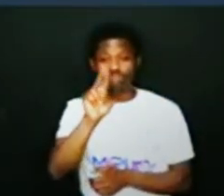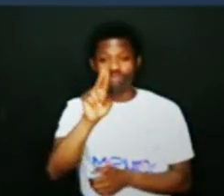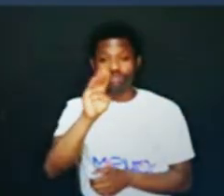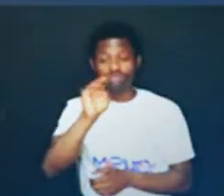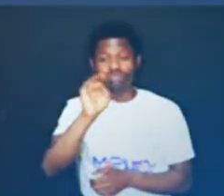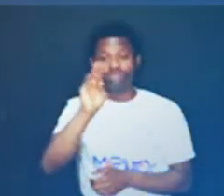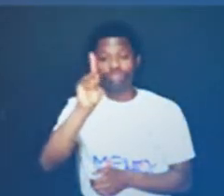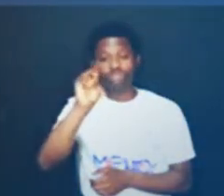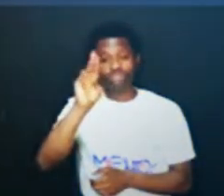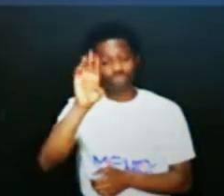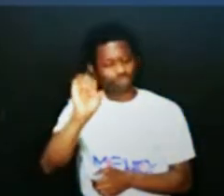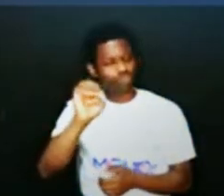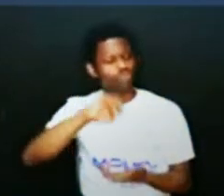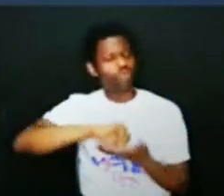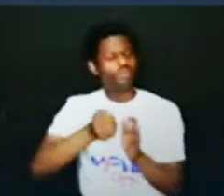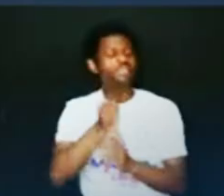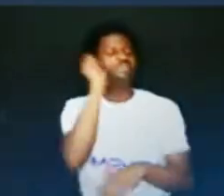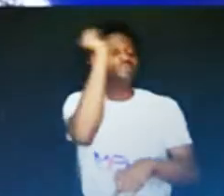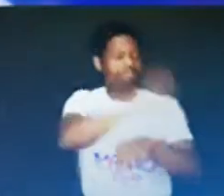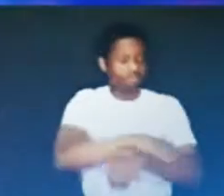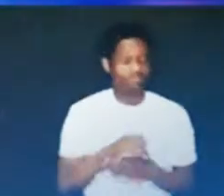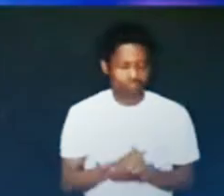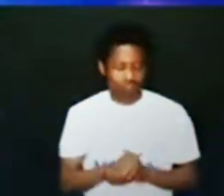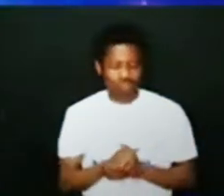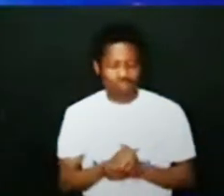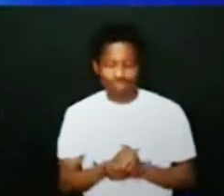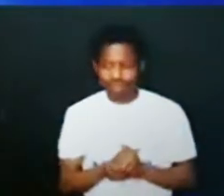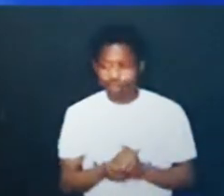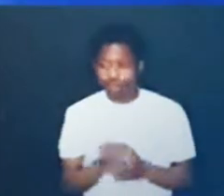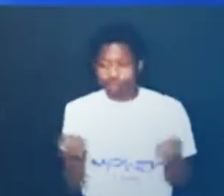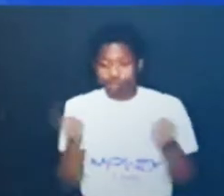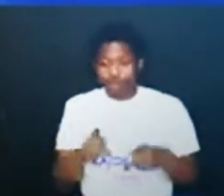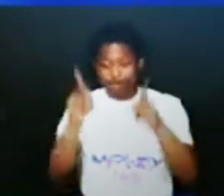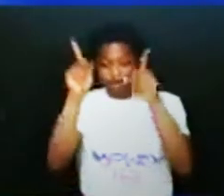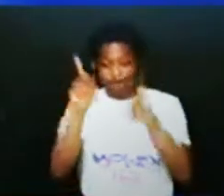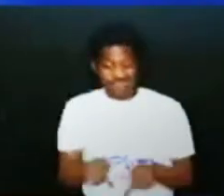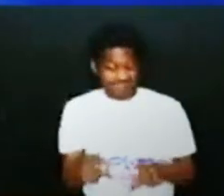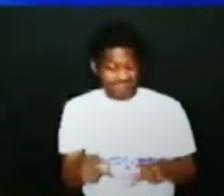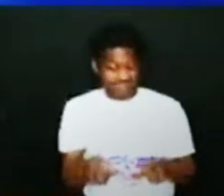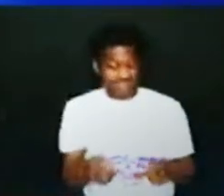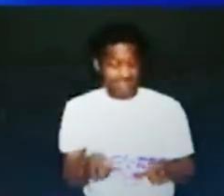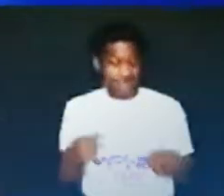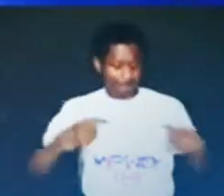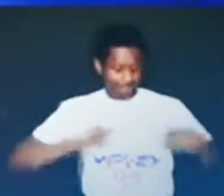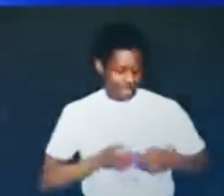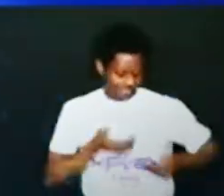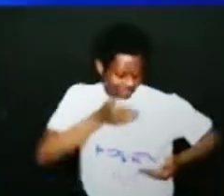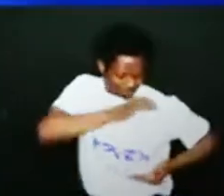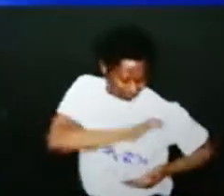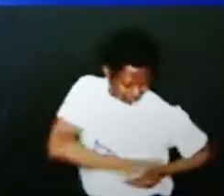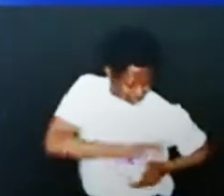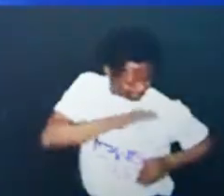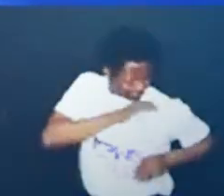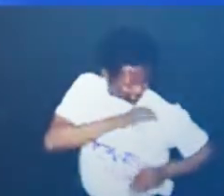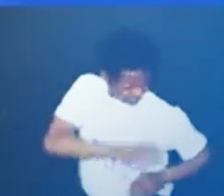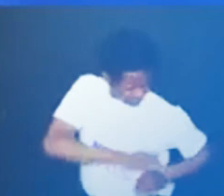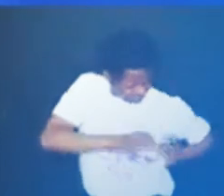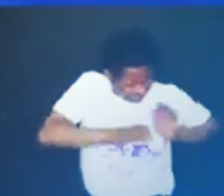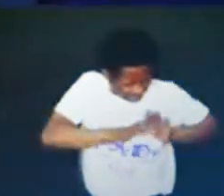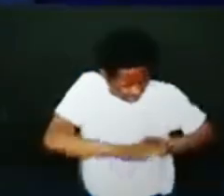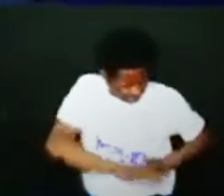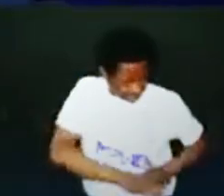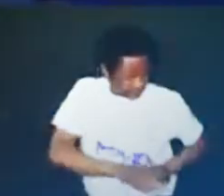Now so we are not saying that the person has conquered the bitterness, but the person is trying to suppress